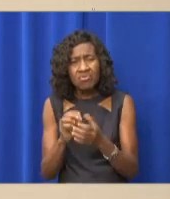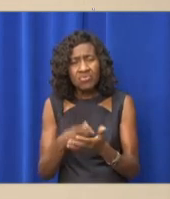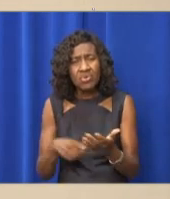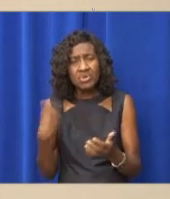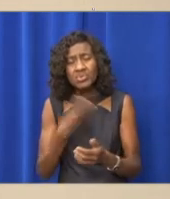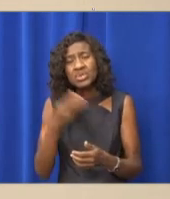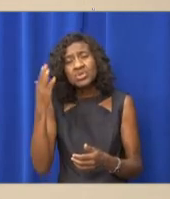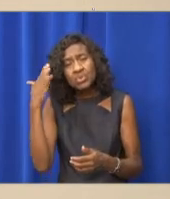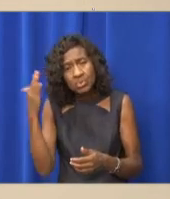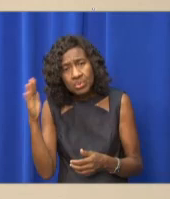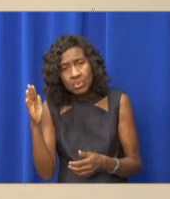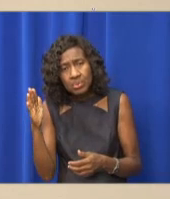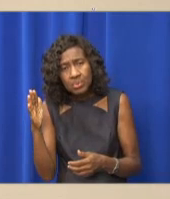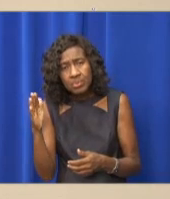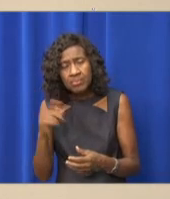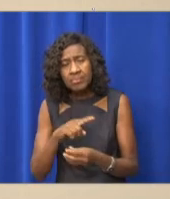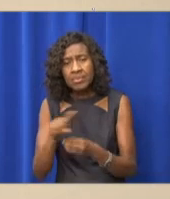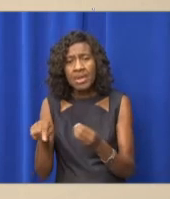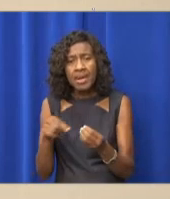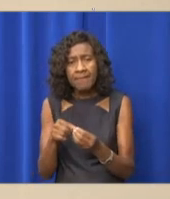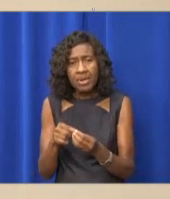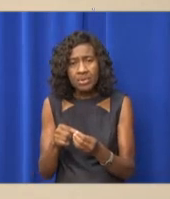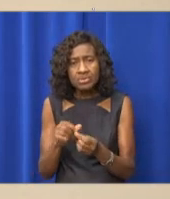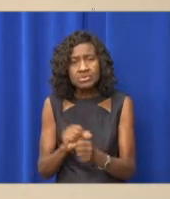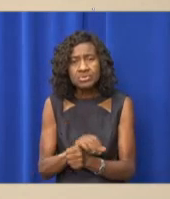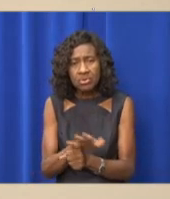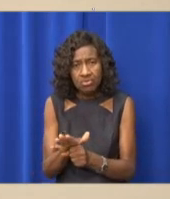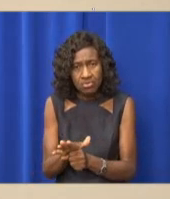generally about COVID-19.